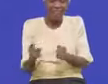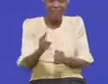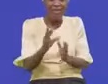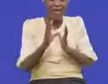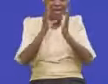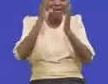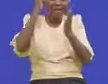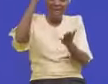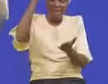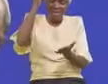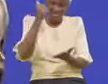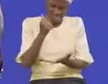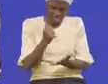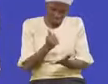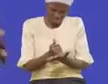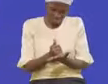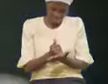Hey, I'm a Samaritan, Brabana.